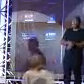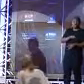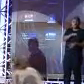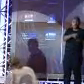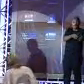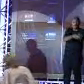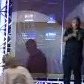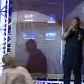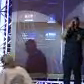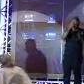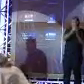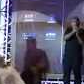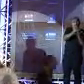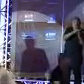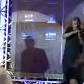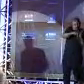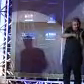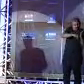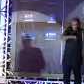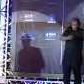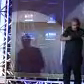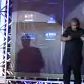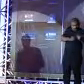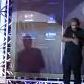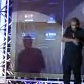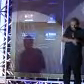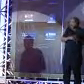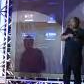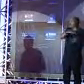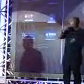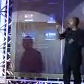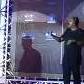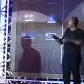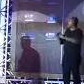1980s, higher education was cut back.